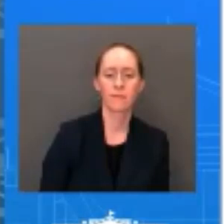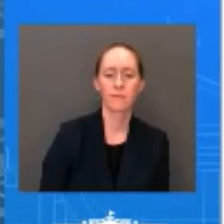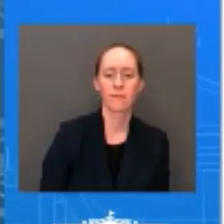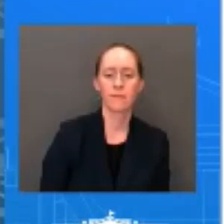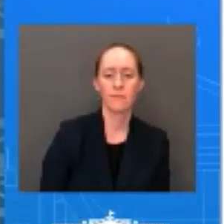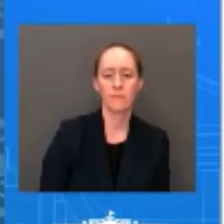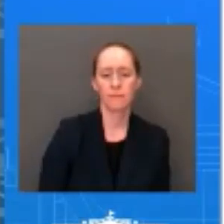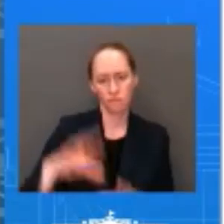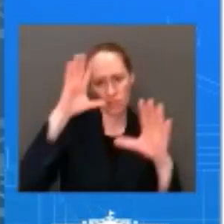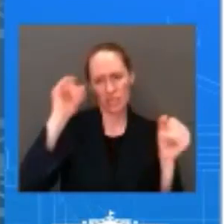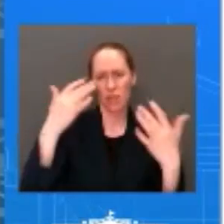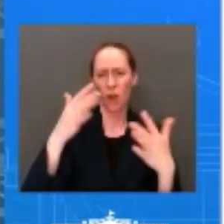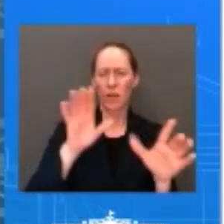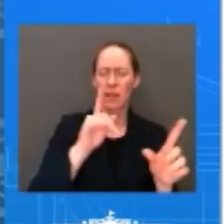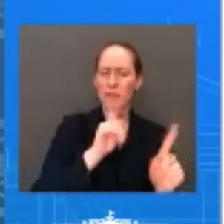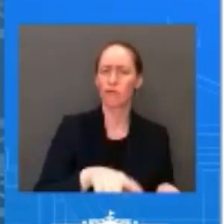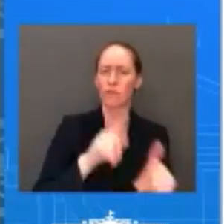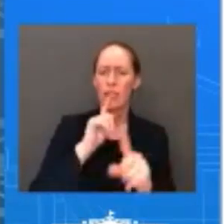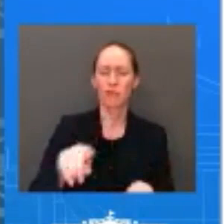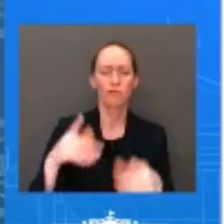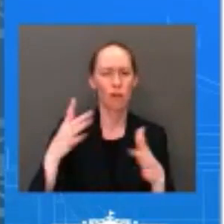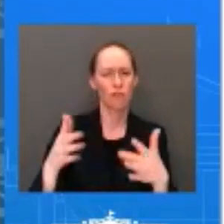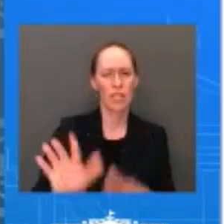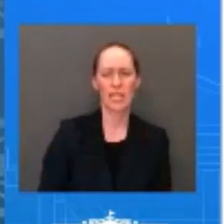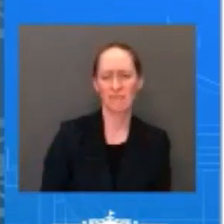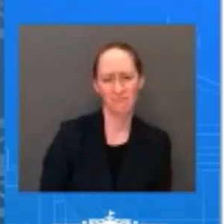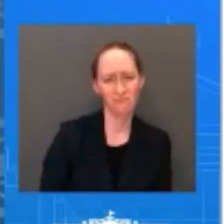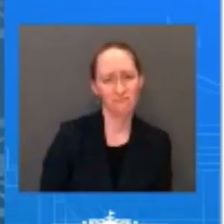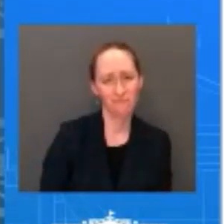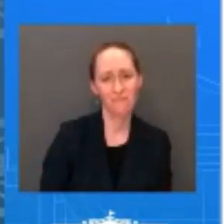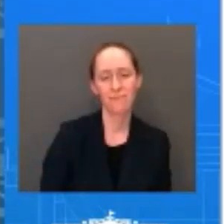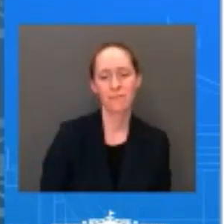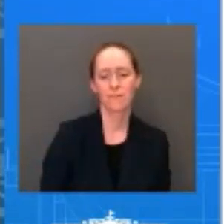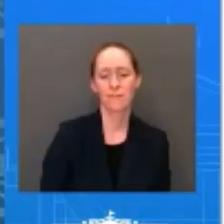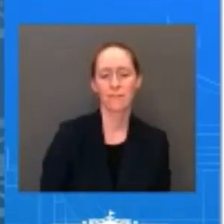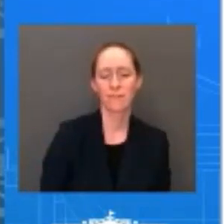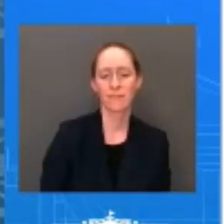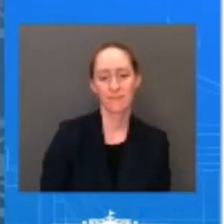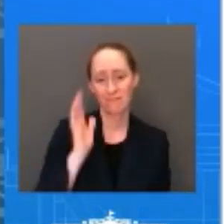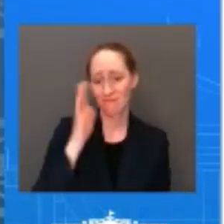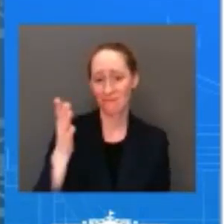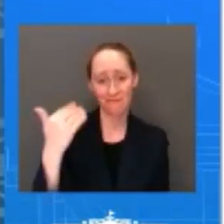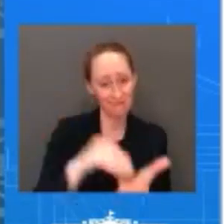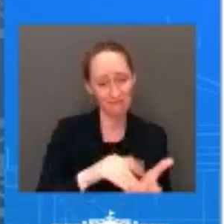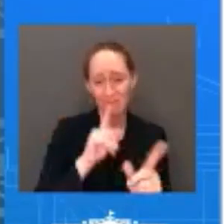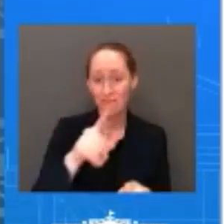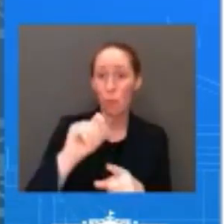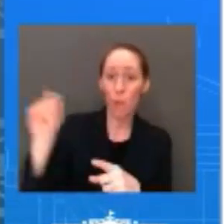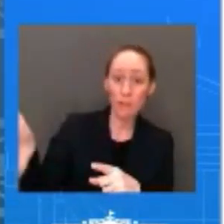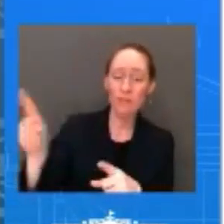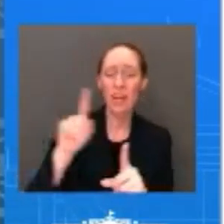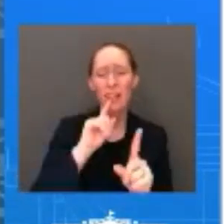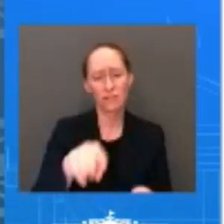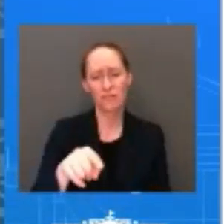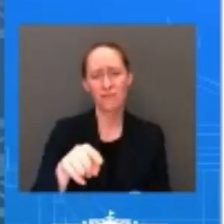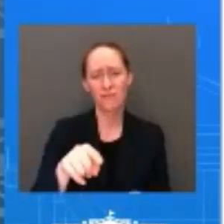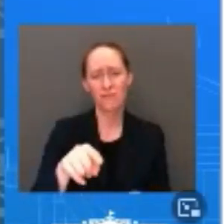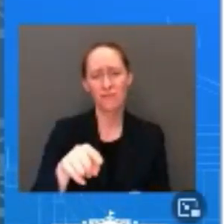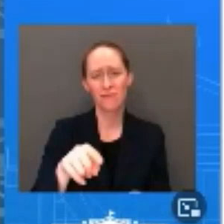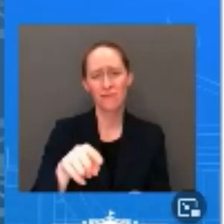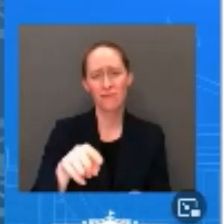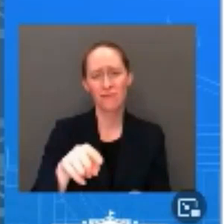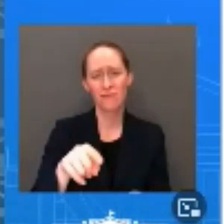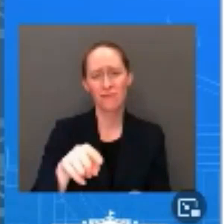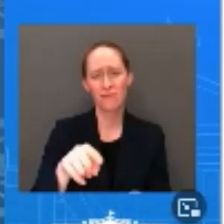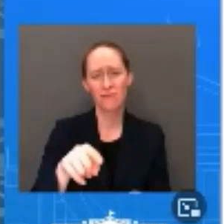don't have anything to announce right now, but he's going to continue again to take questions from all of you as he has done these past several months, these 2 years. Ooh, right? And he's gonna.